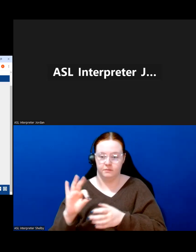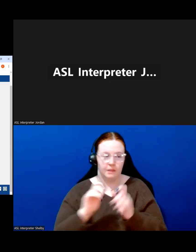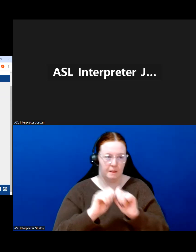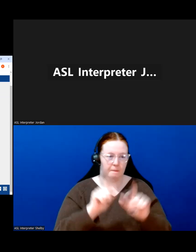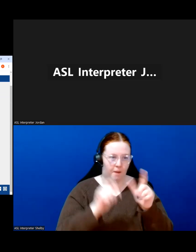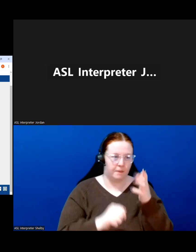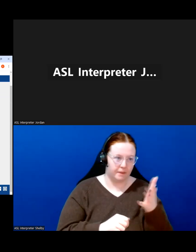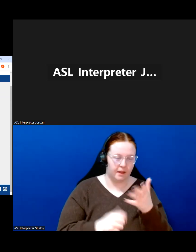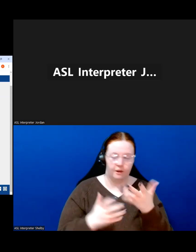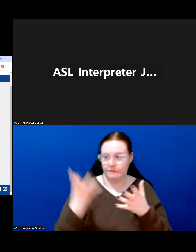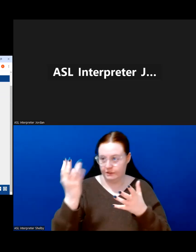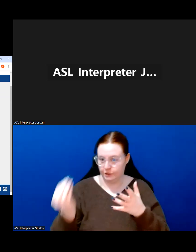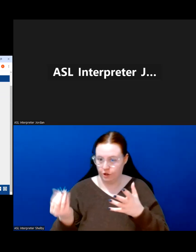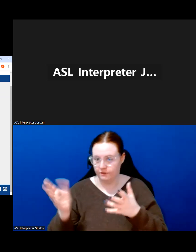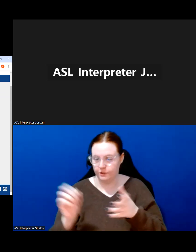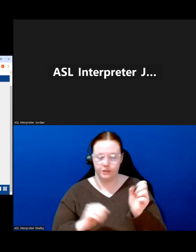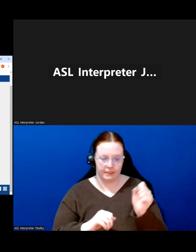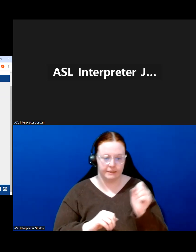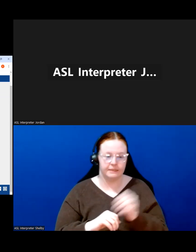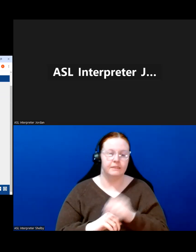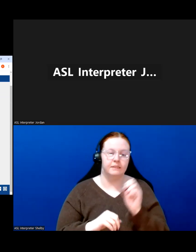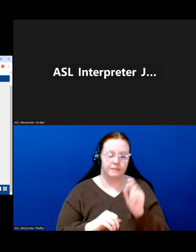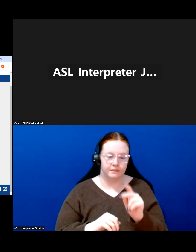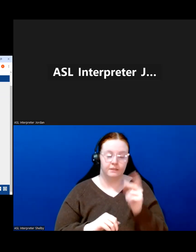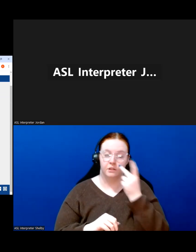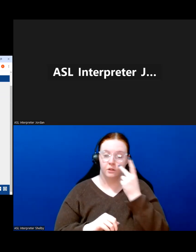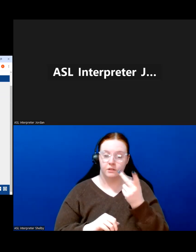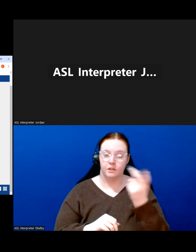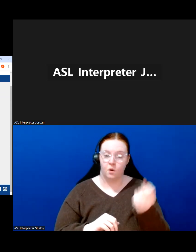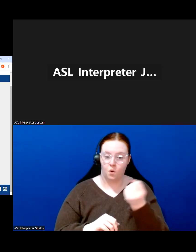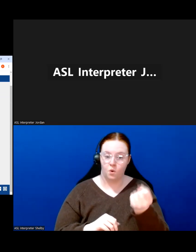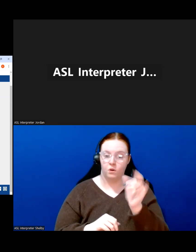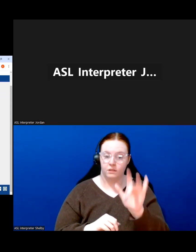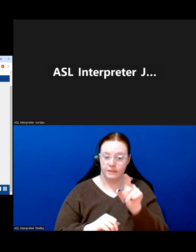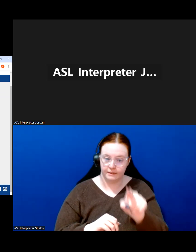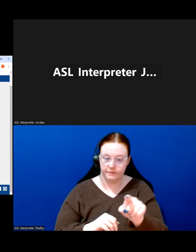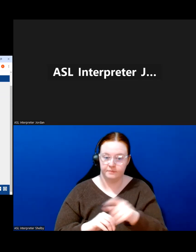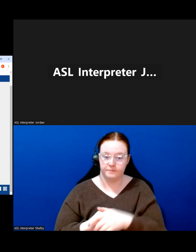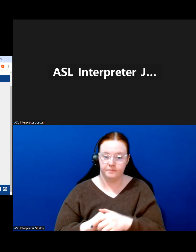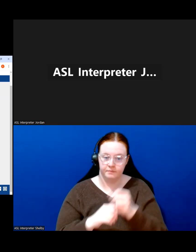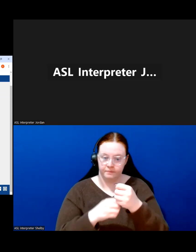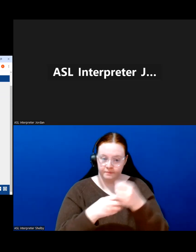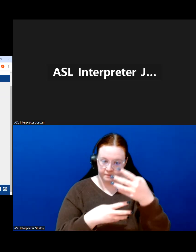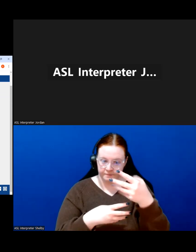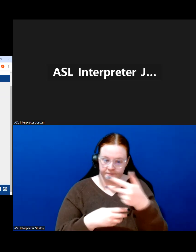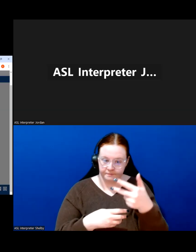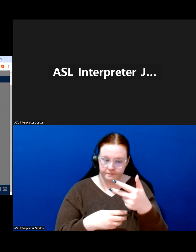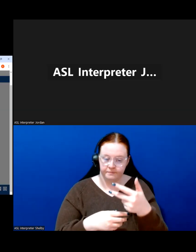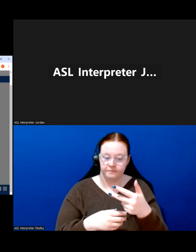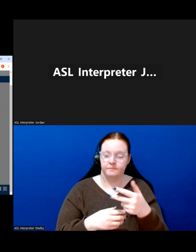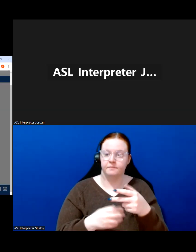Okay, great. So if I want to place a hold on an item, I would select an action, place